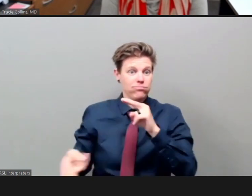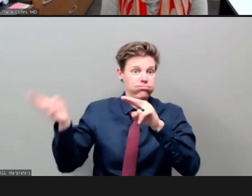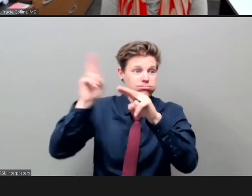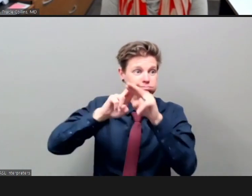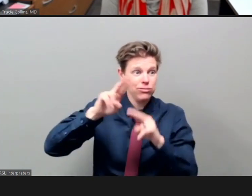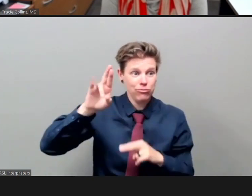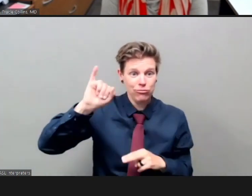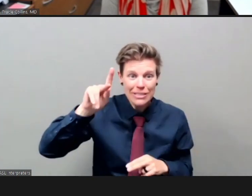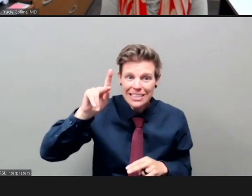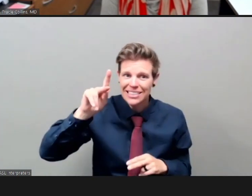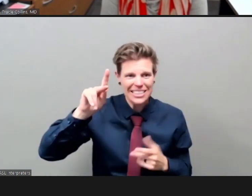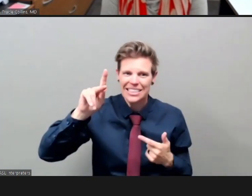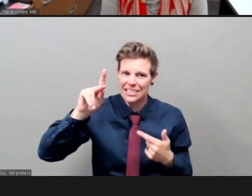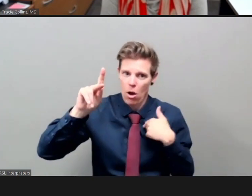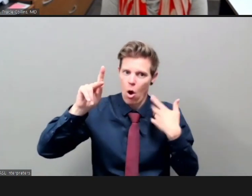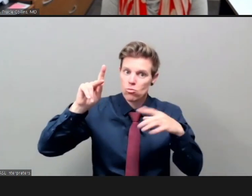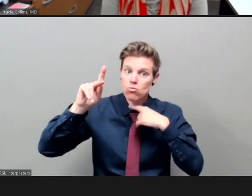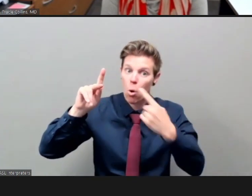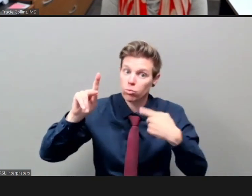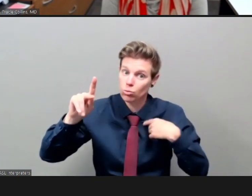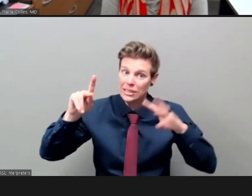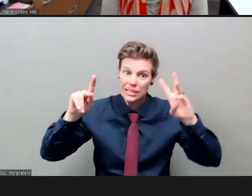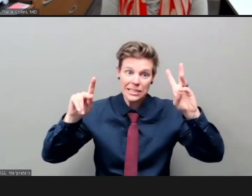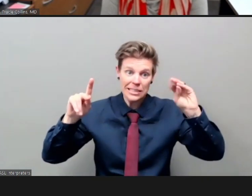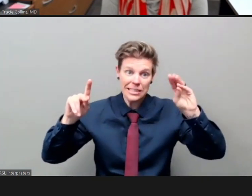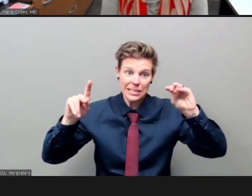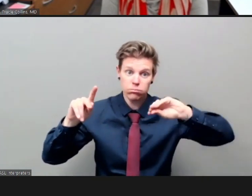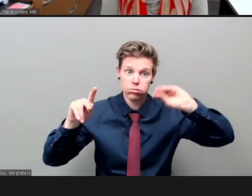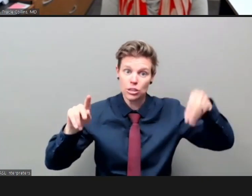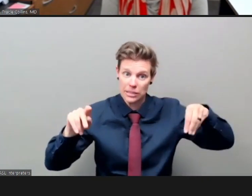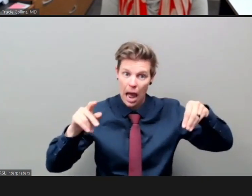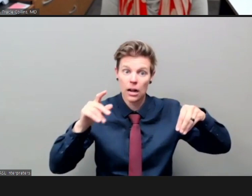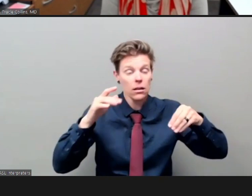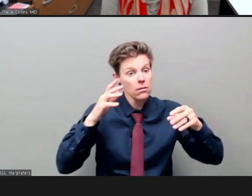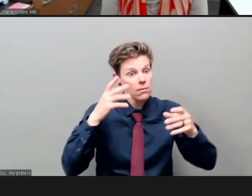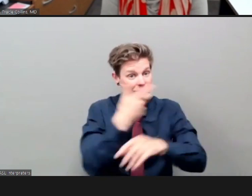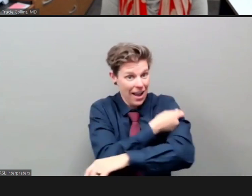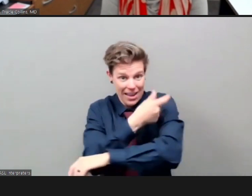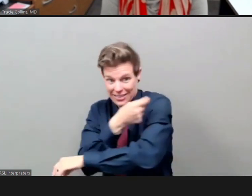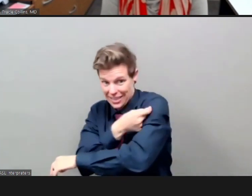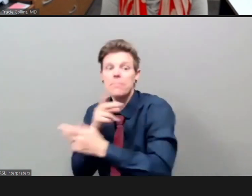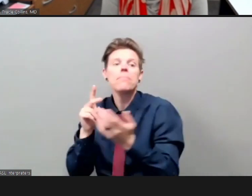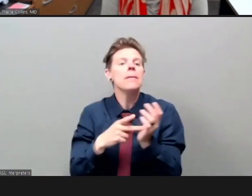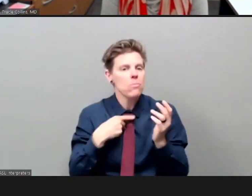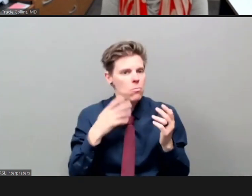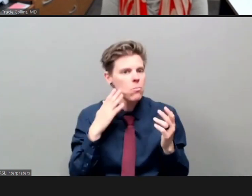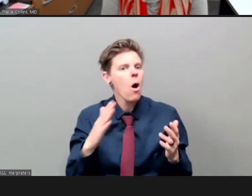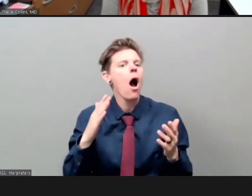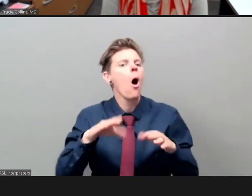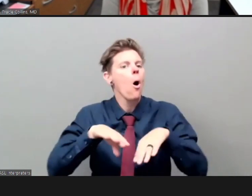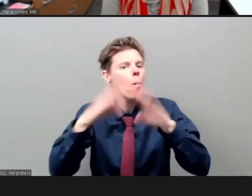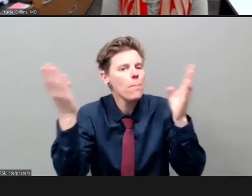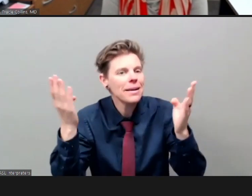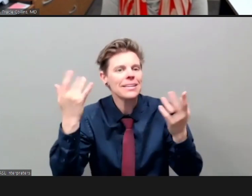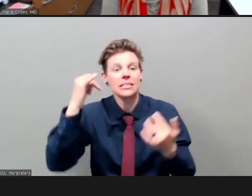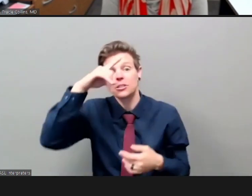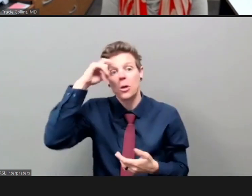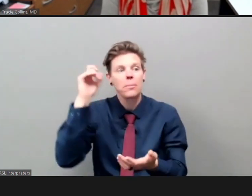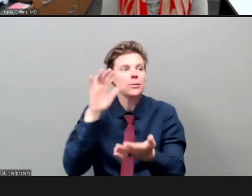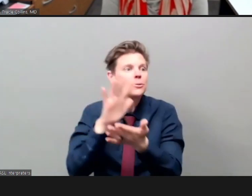we're open. This is incredible news. We'll have summer school, other in-person learning environments.